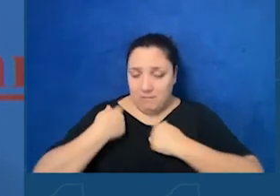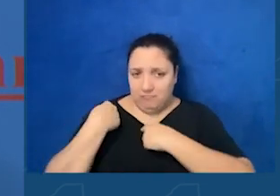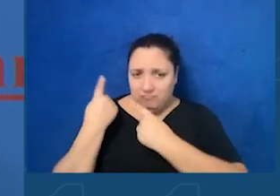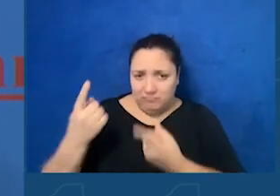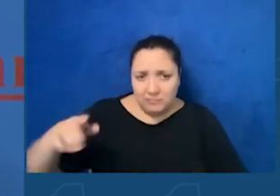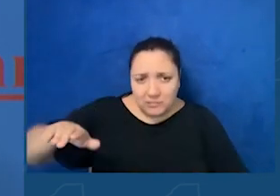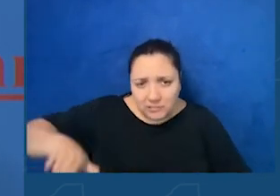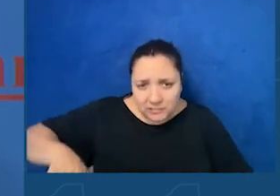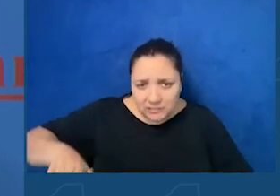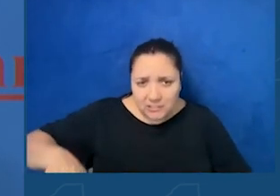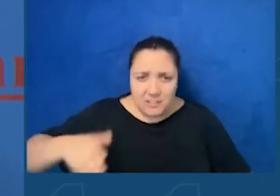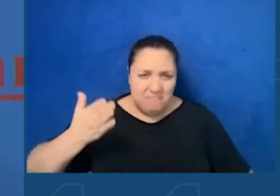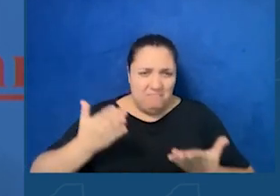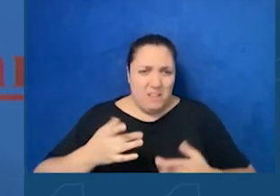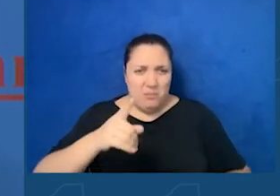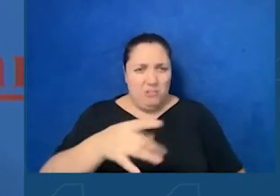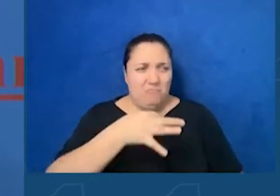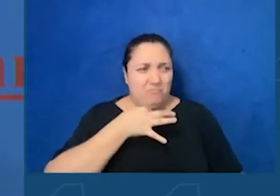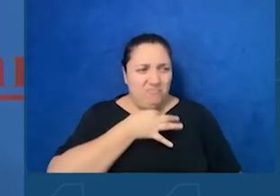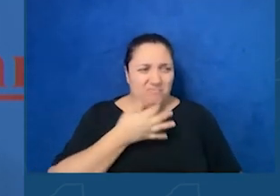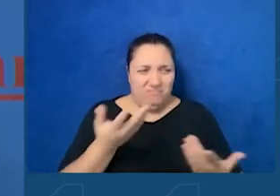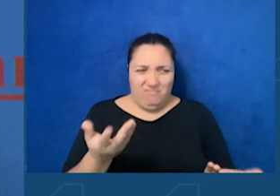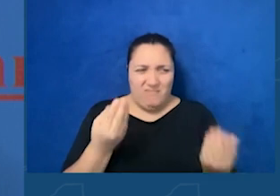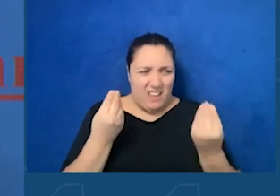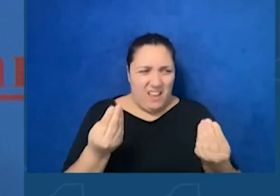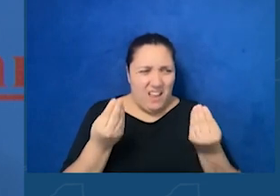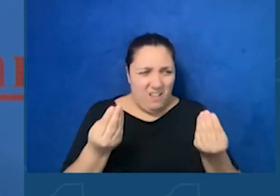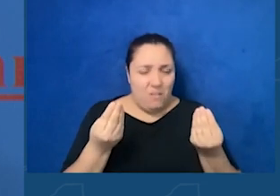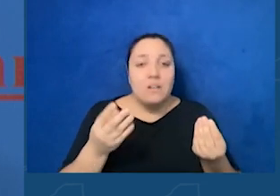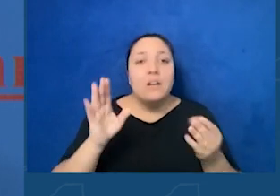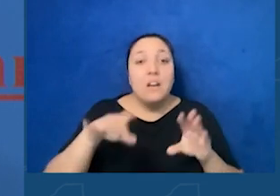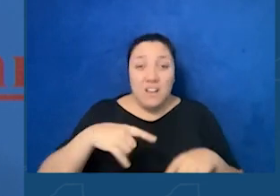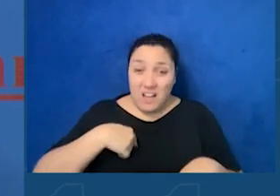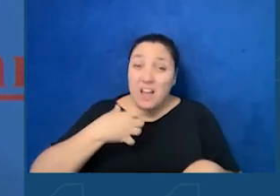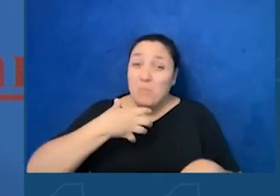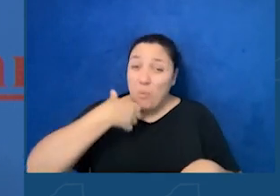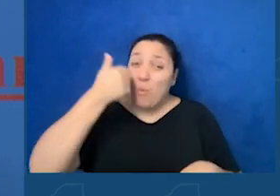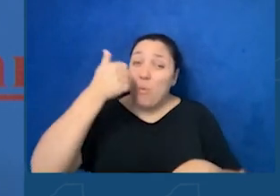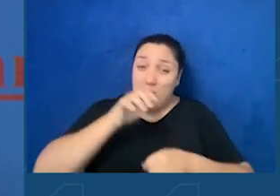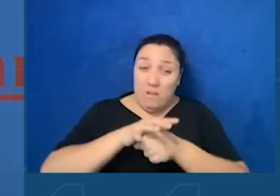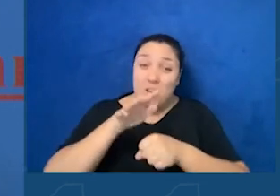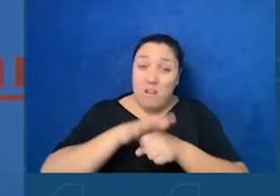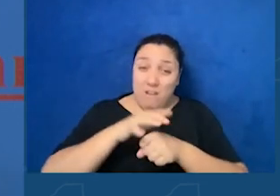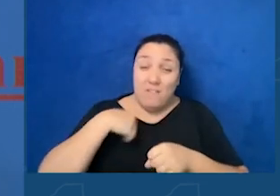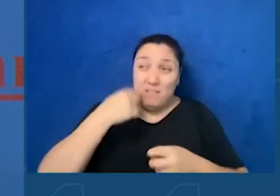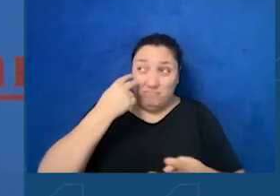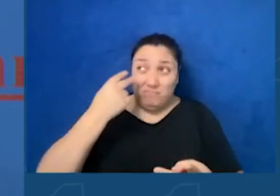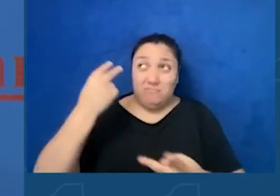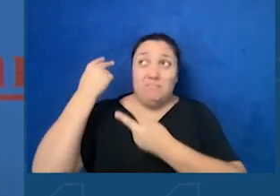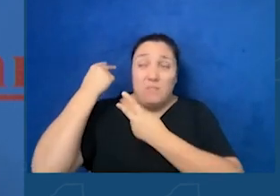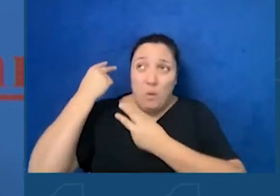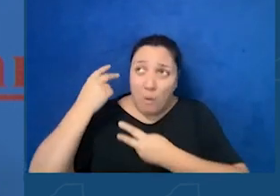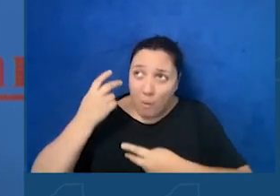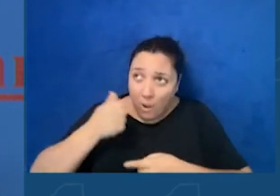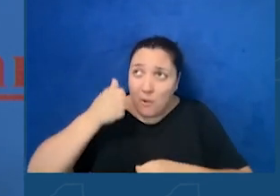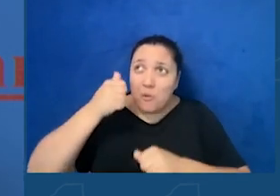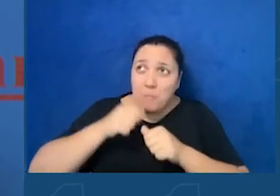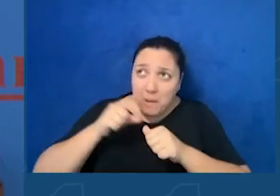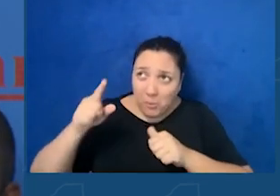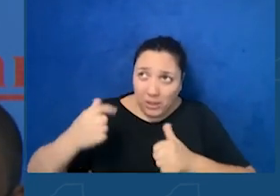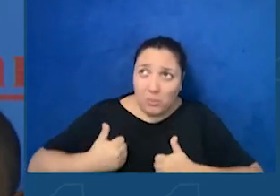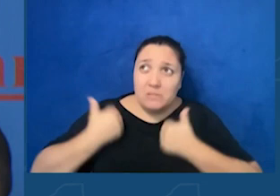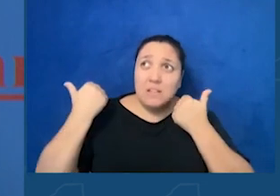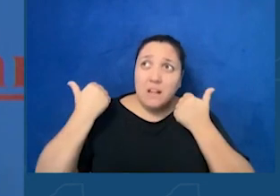so? Yes, I'm old enough to remember him when he is still alive. I read a book